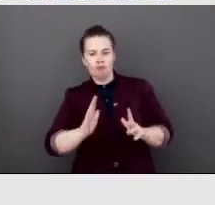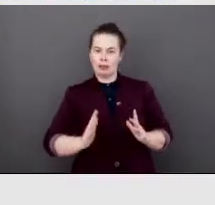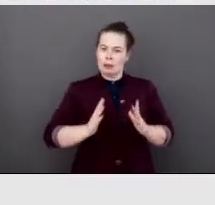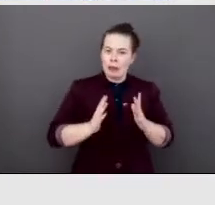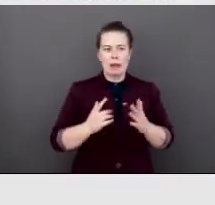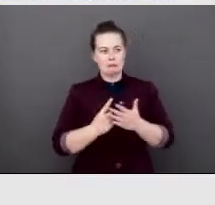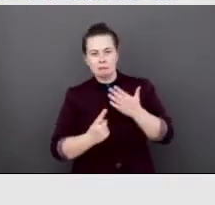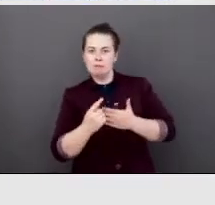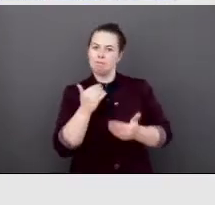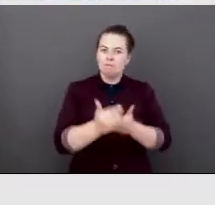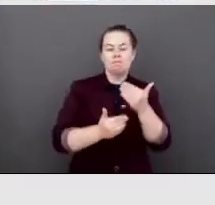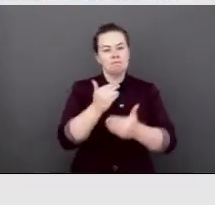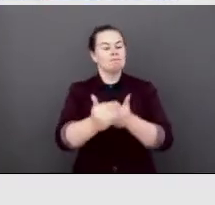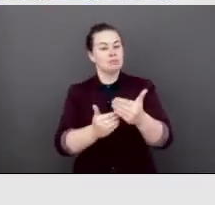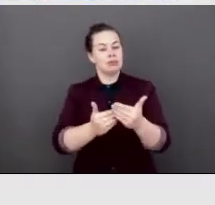long as possible.